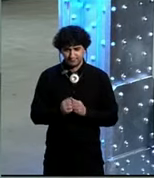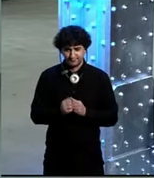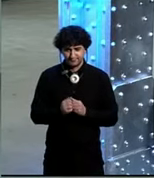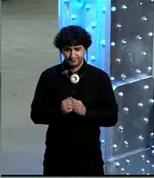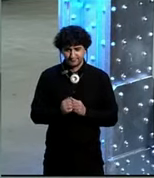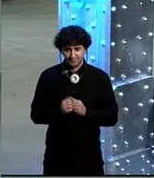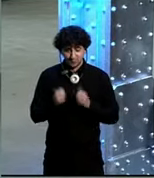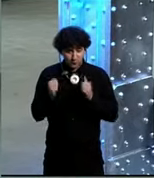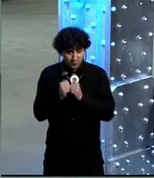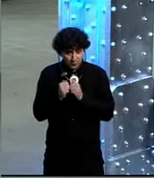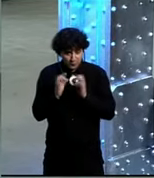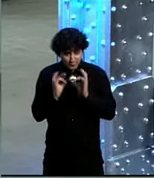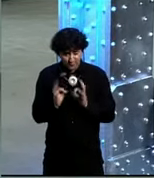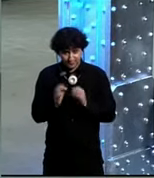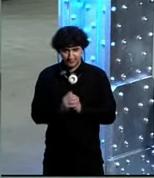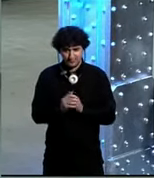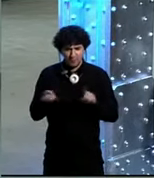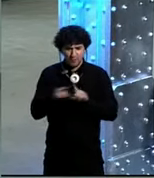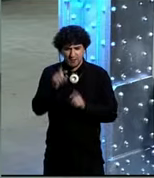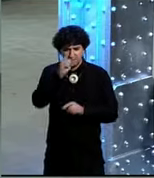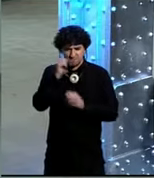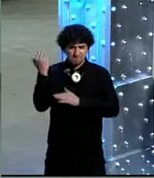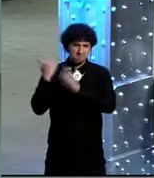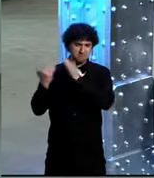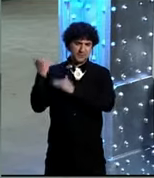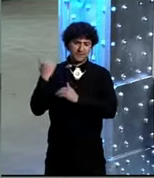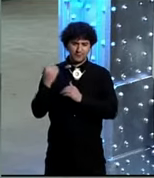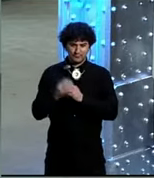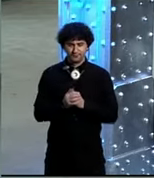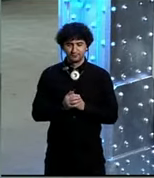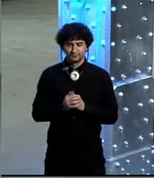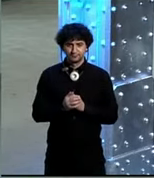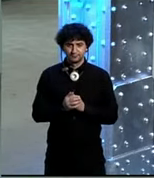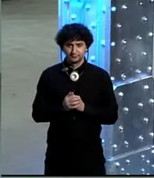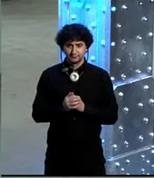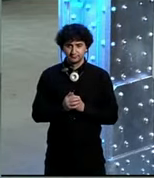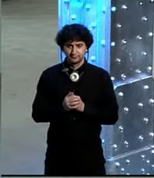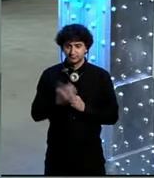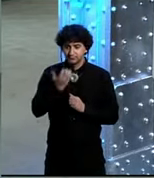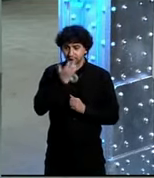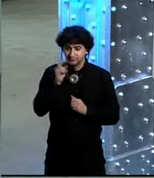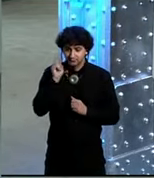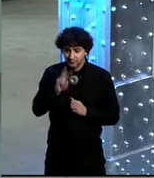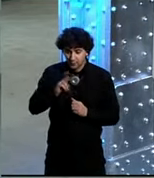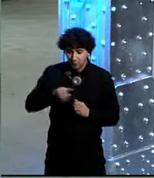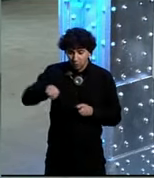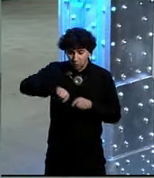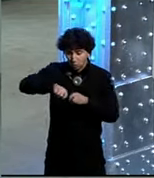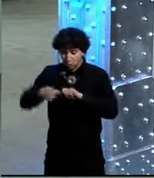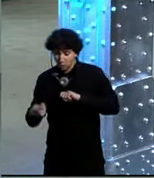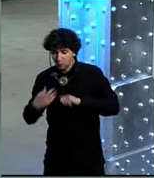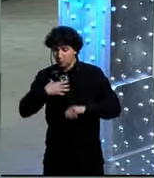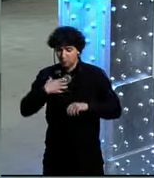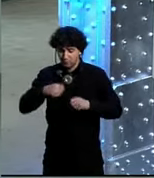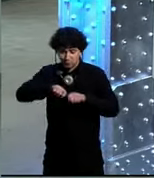of the past, that which doesn't bend is more likely to break instead. For